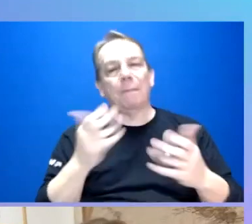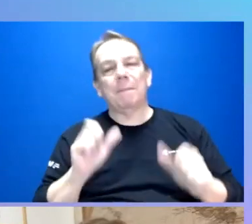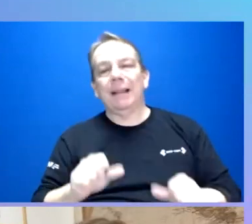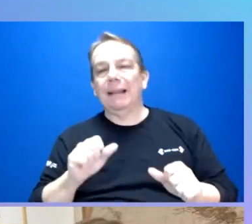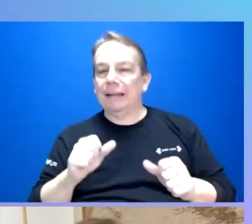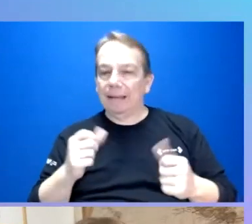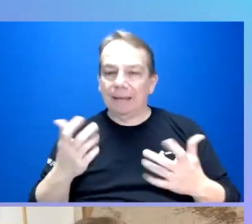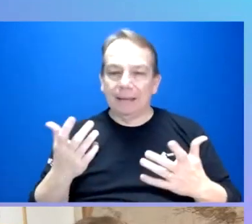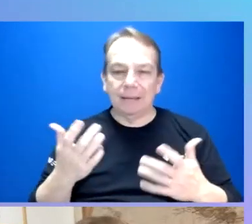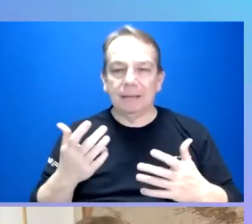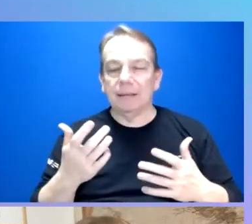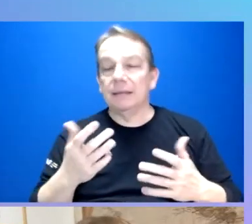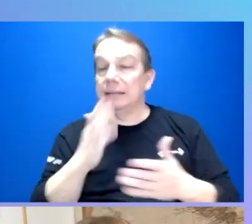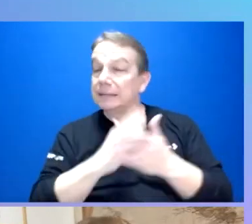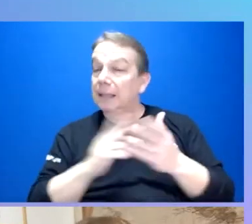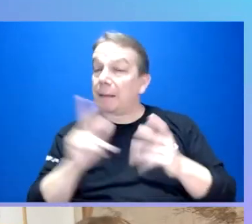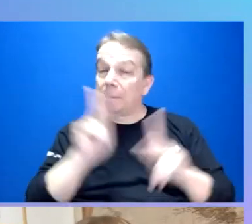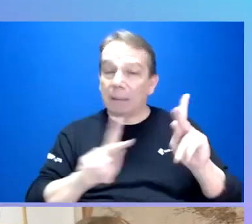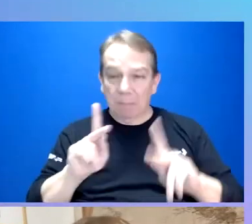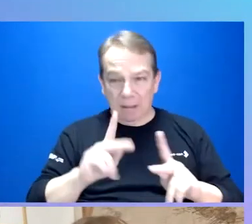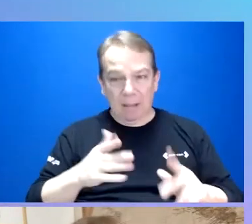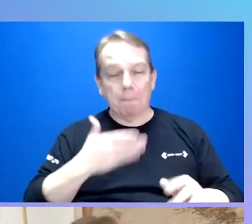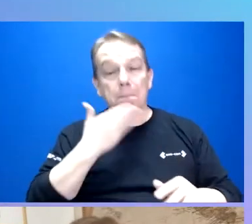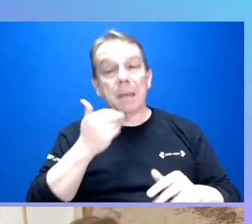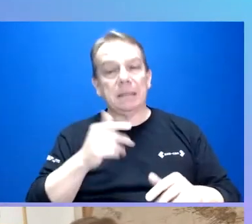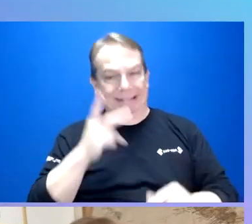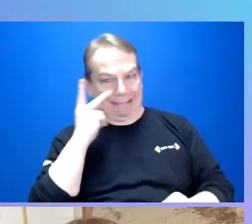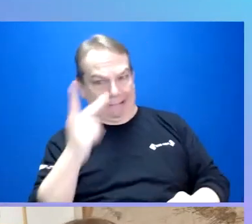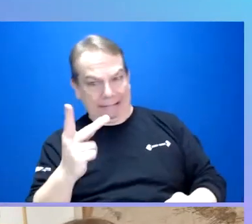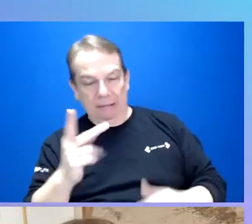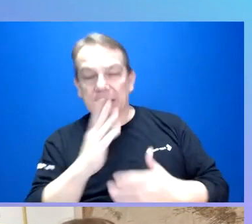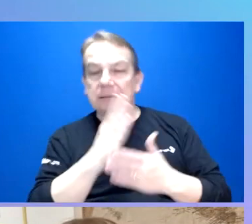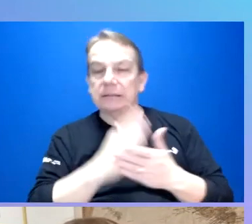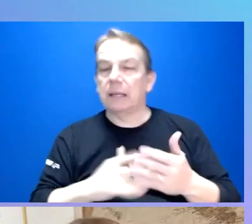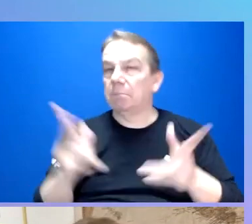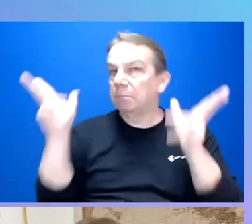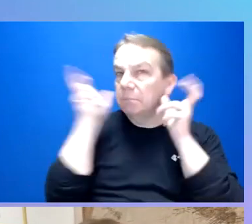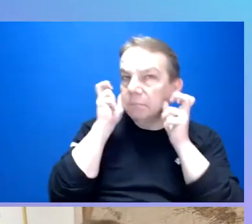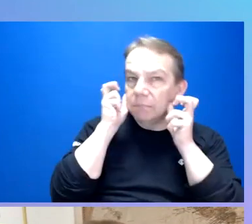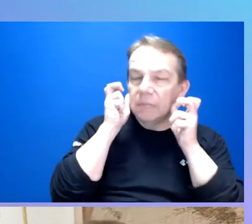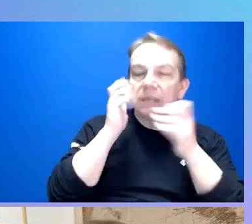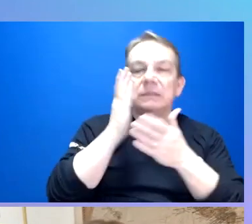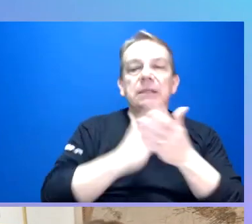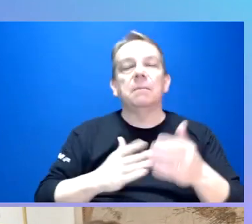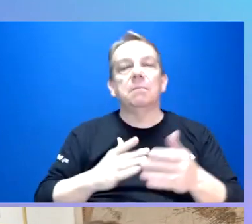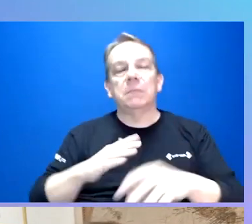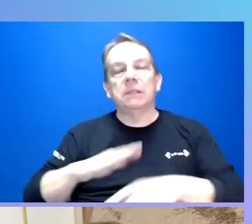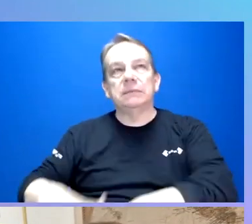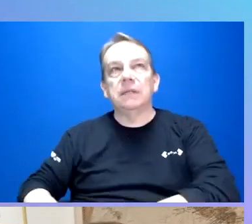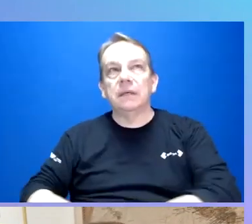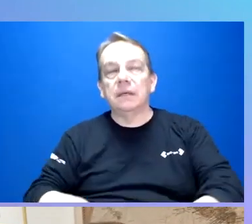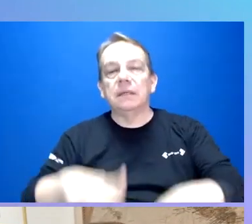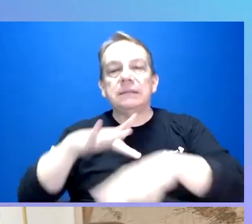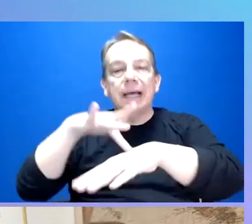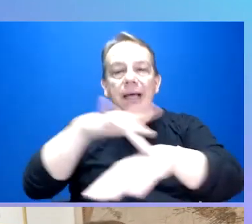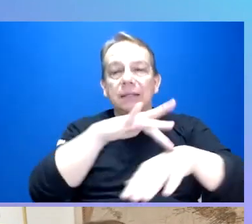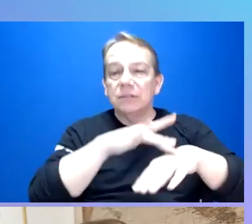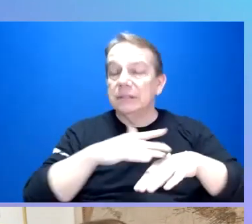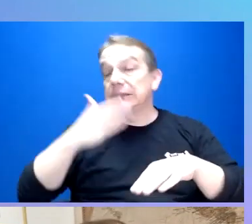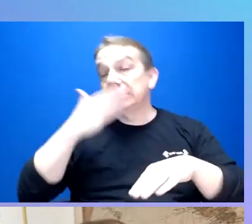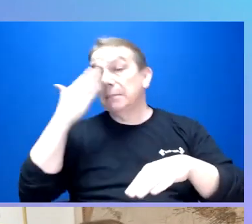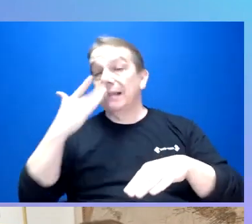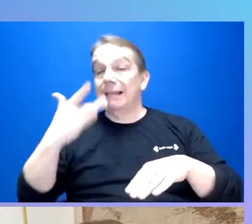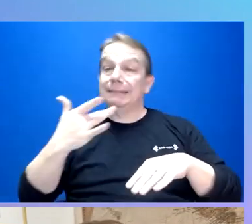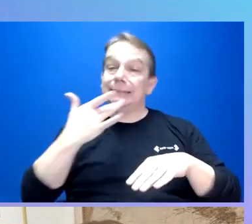ways. Some people interact best through sight, others through hearing, some through touch, maybe smell, taste,